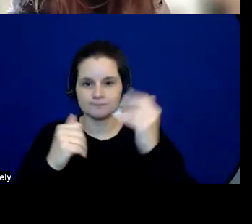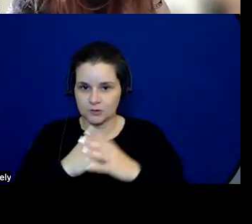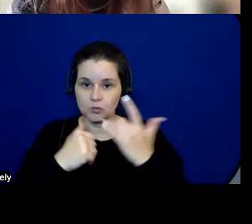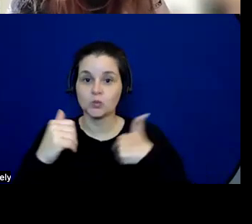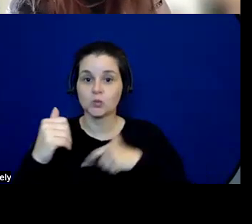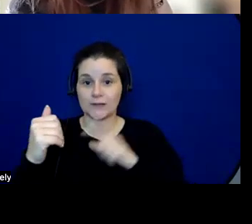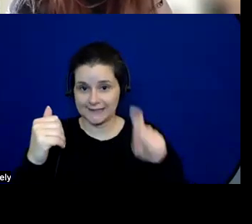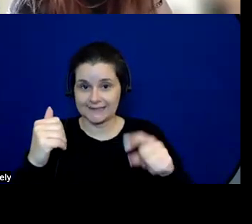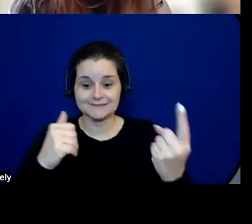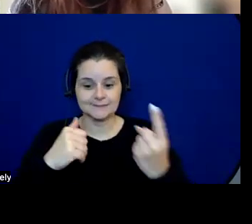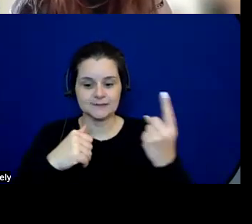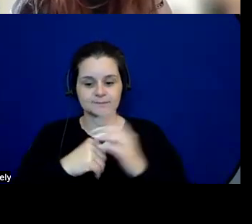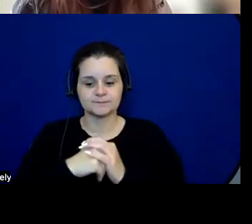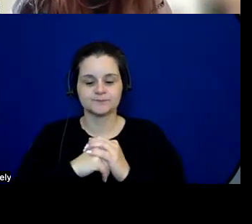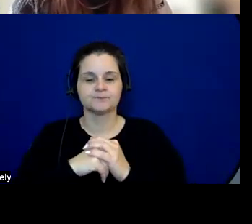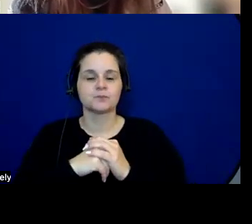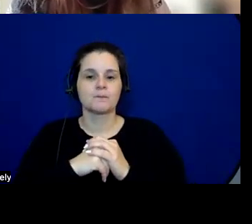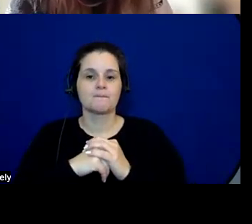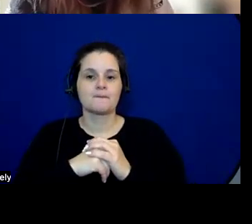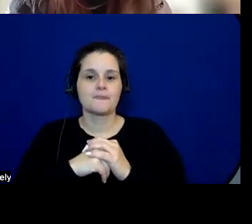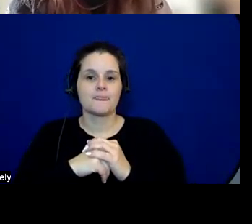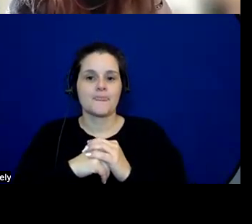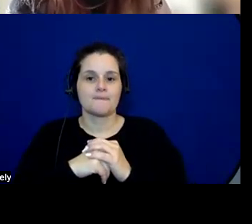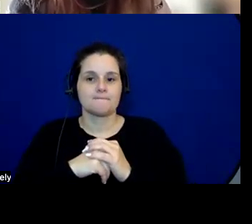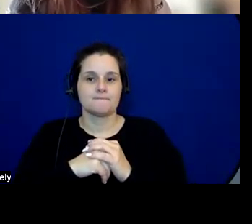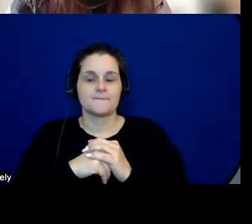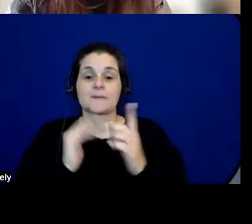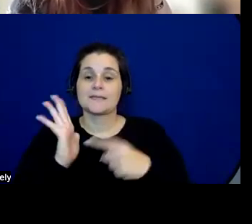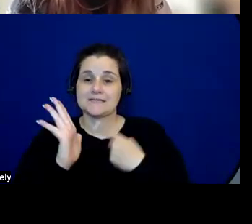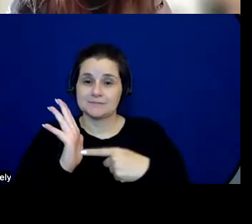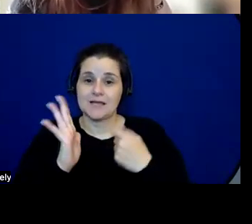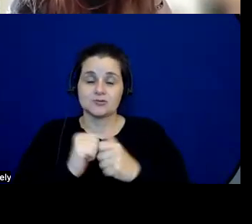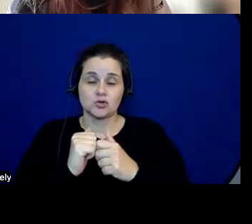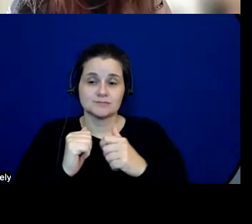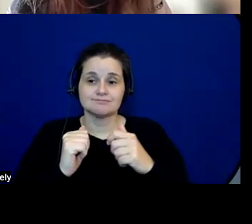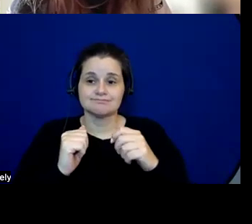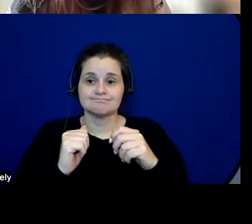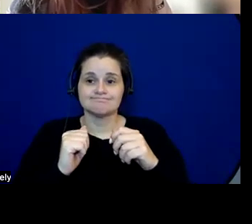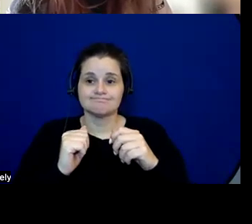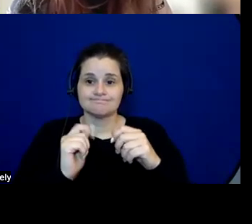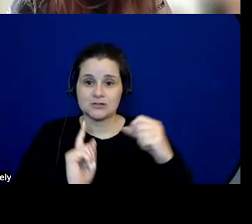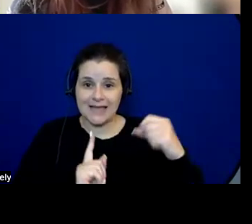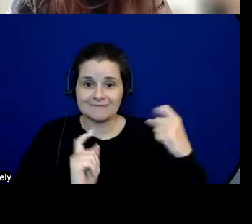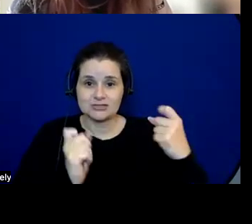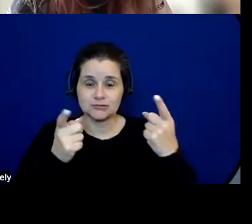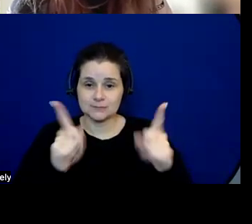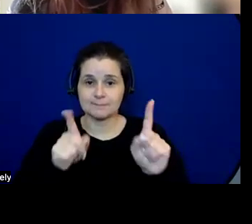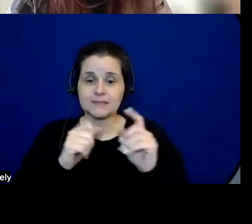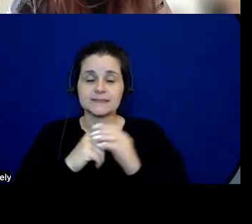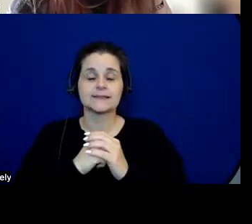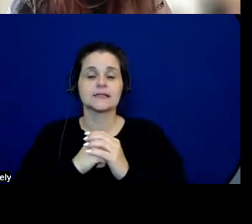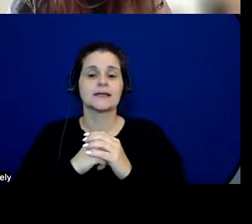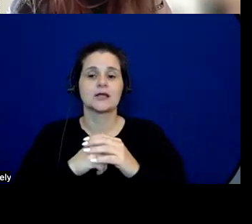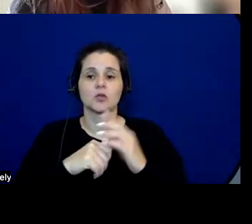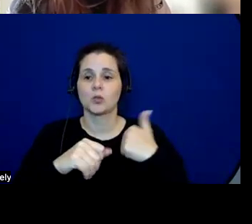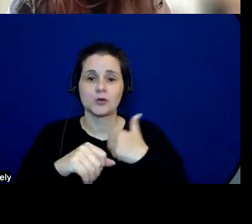right? Sometimes. And so, sometimes those activations happen, and also that we don't